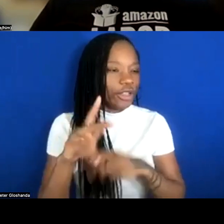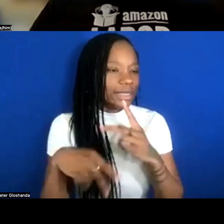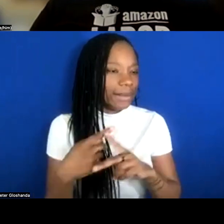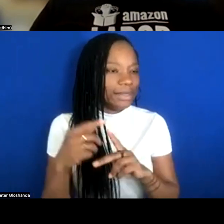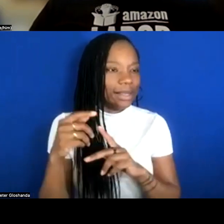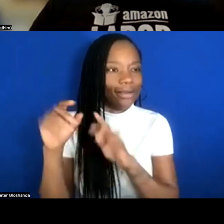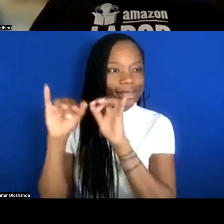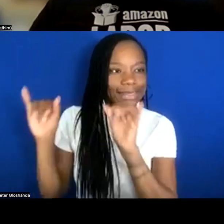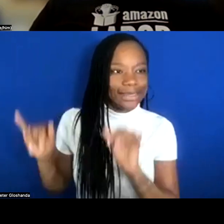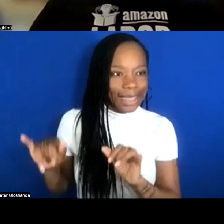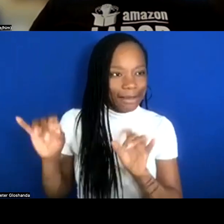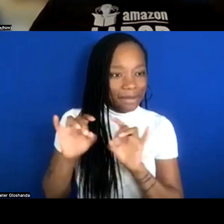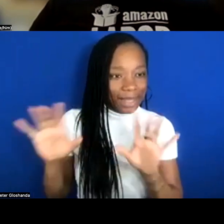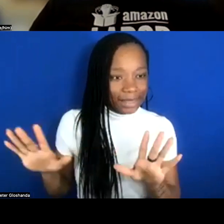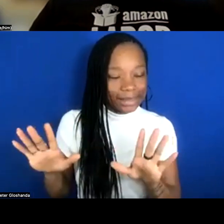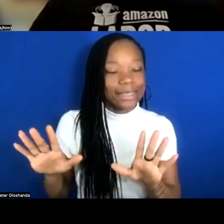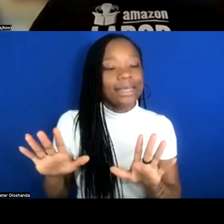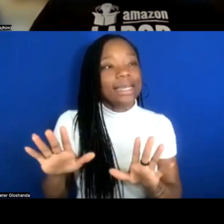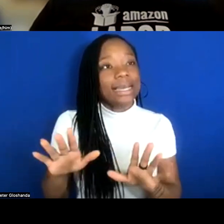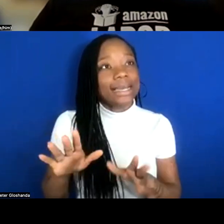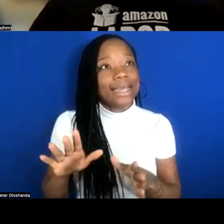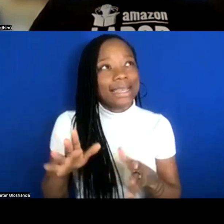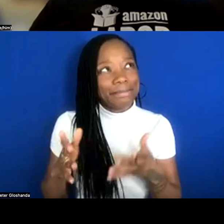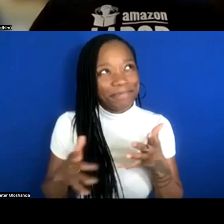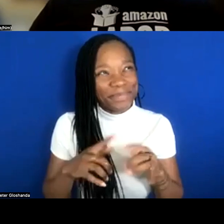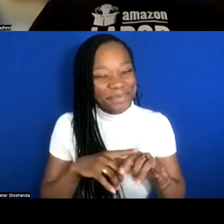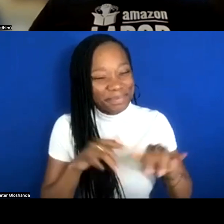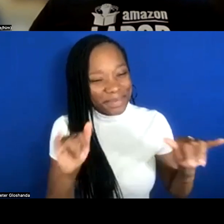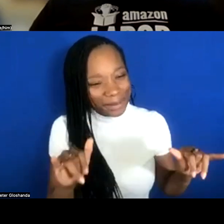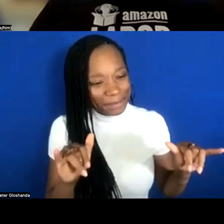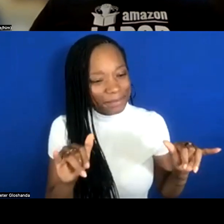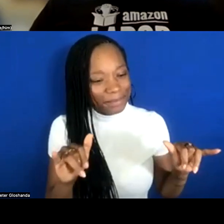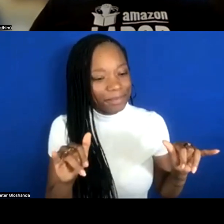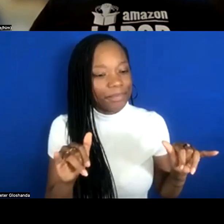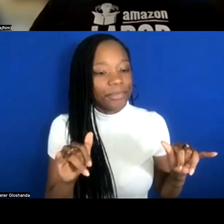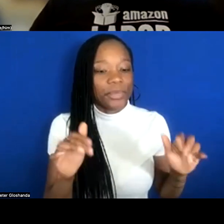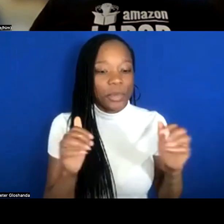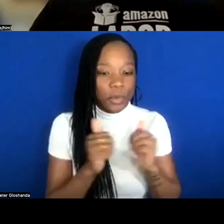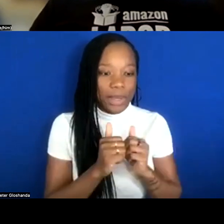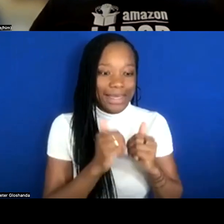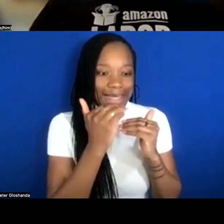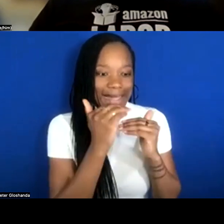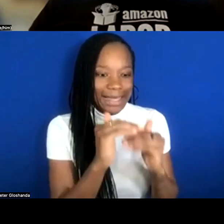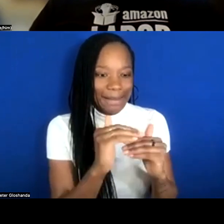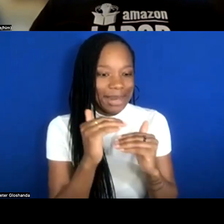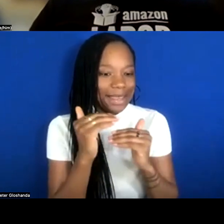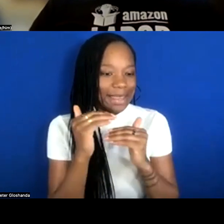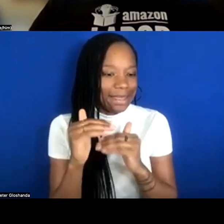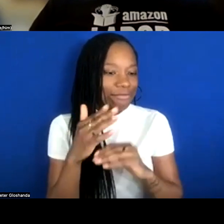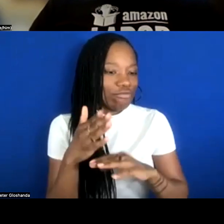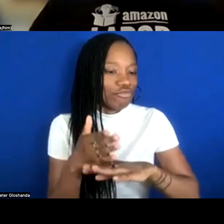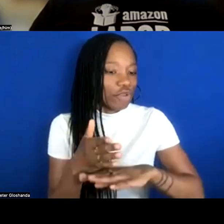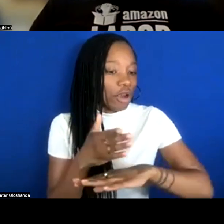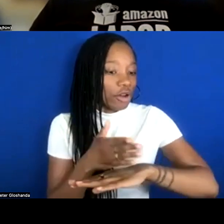violence. And there has been at the same time, even with like this limited progress, right? There's of course